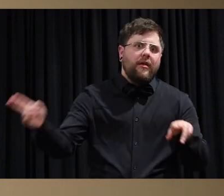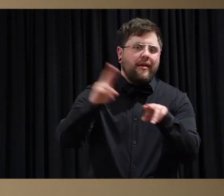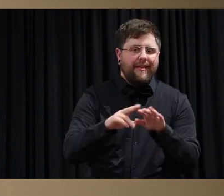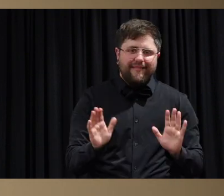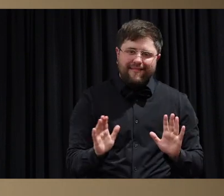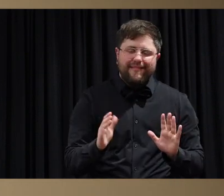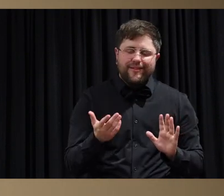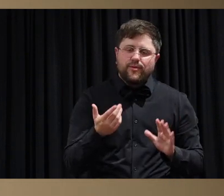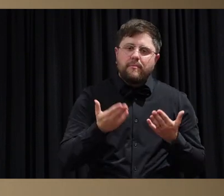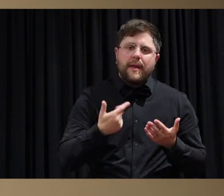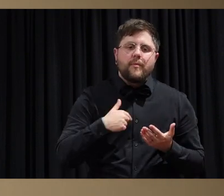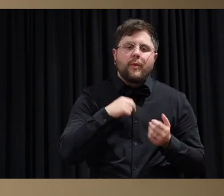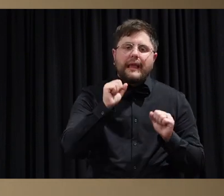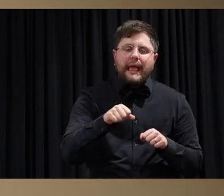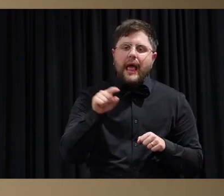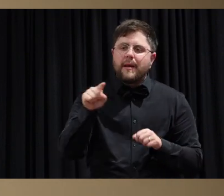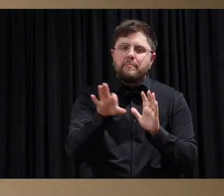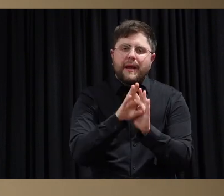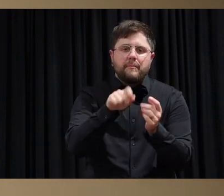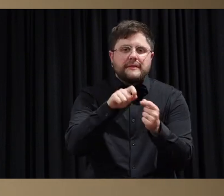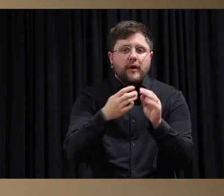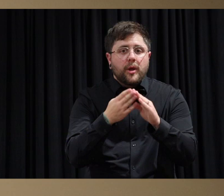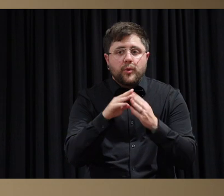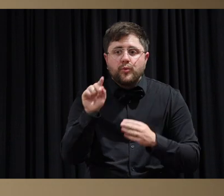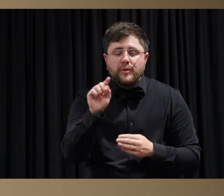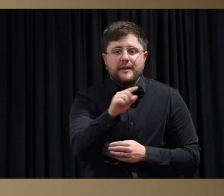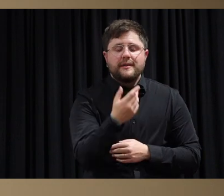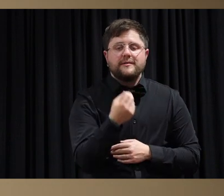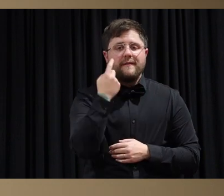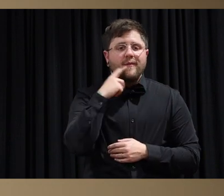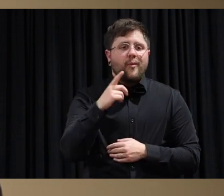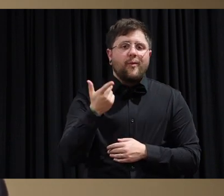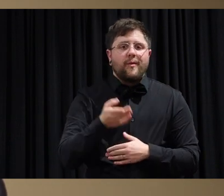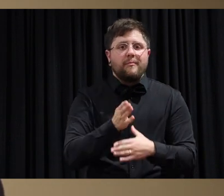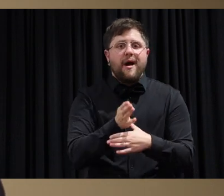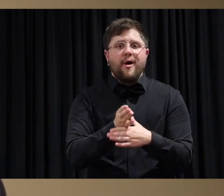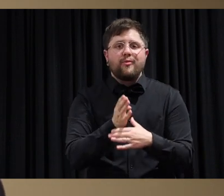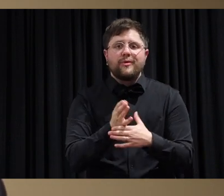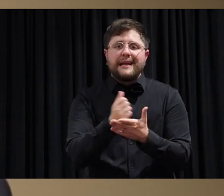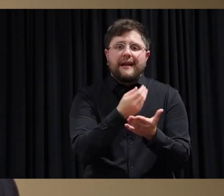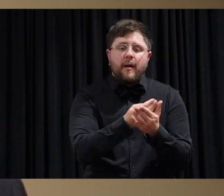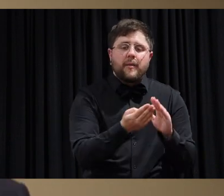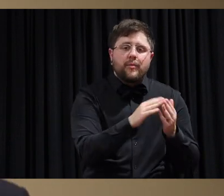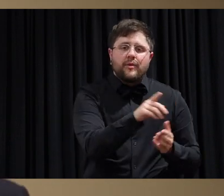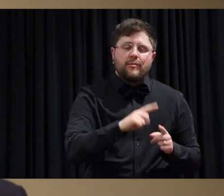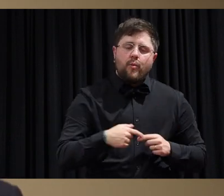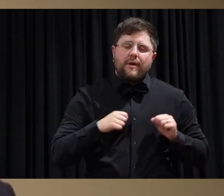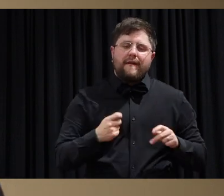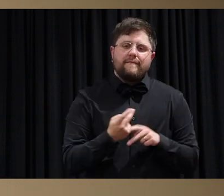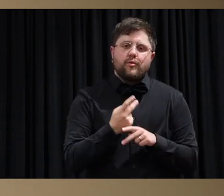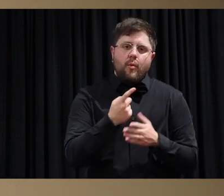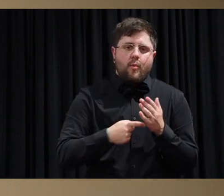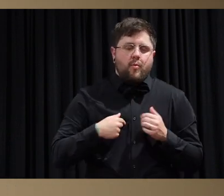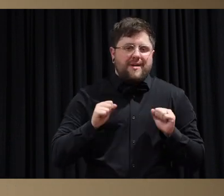it for certain communities and maybe just for low to moderate income homes, whatever, but I mean, we can figure out what we